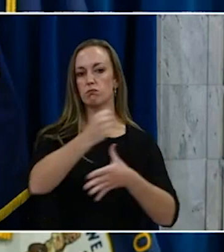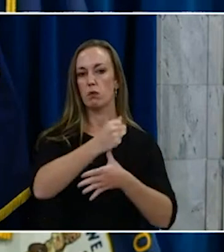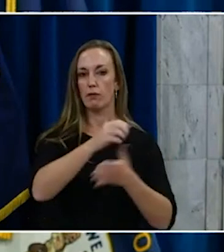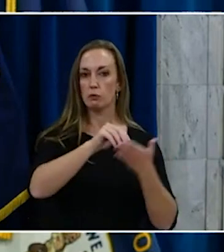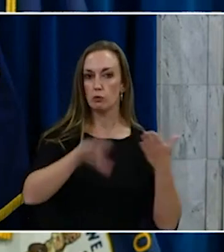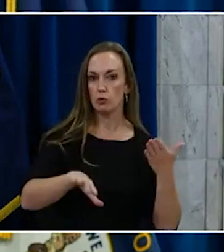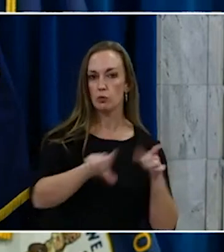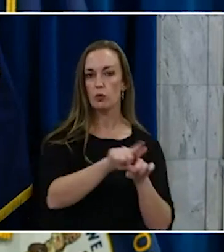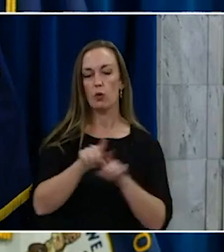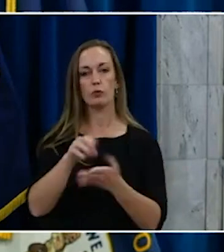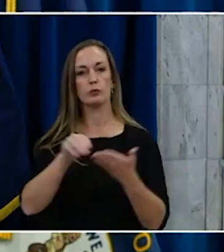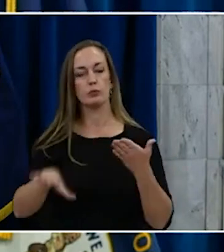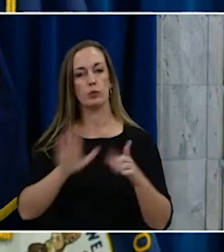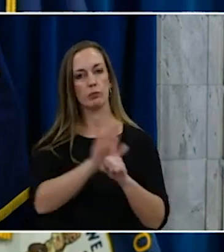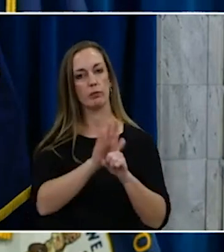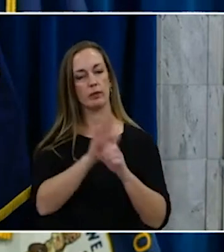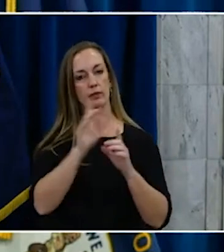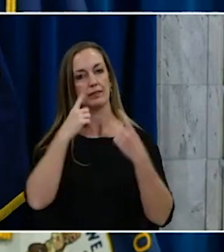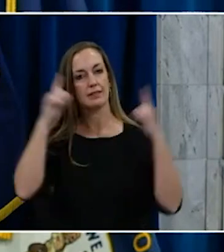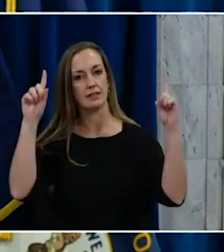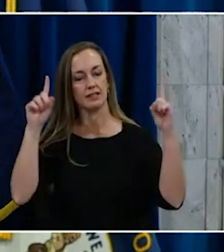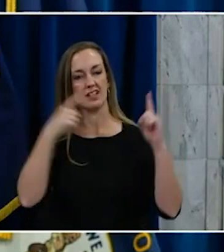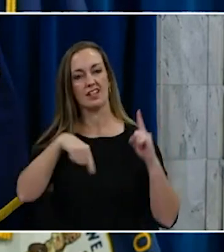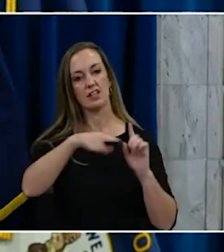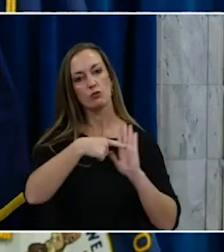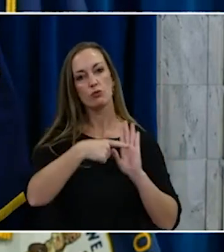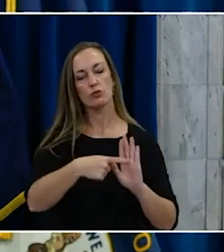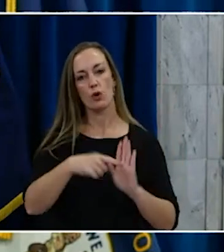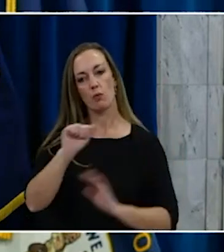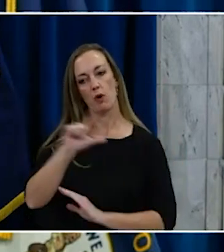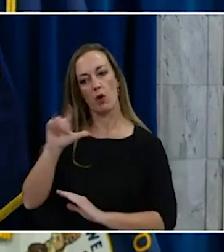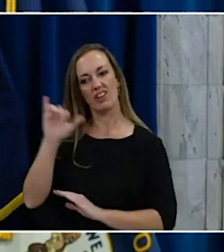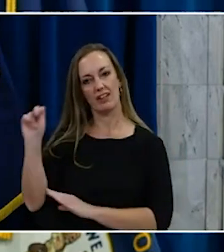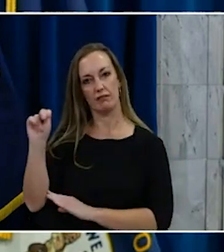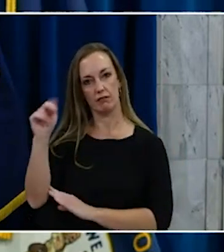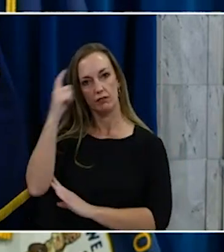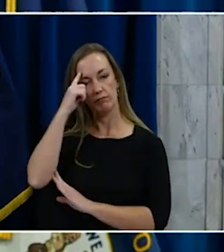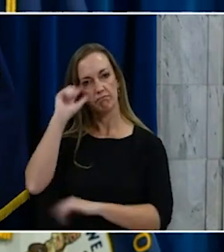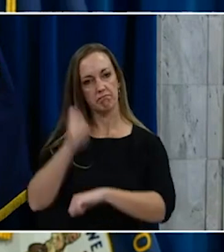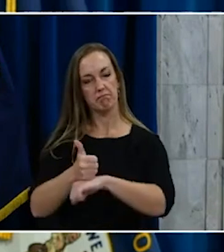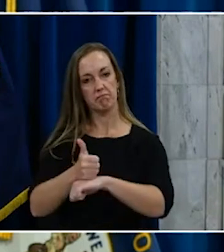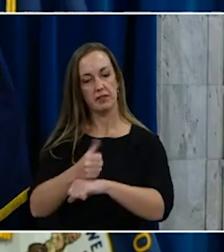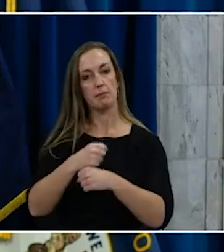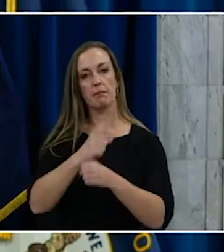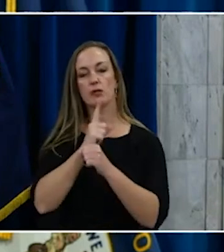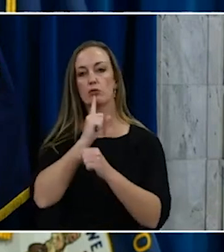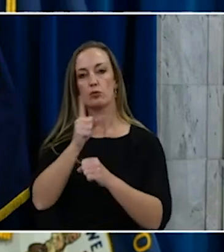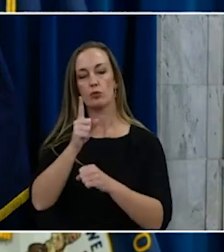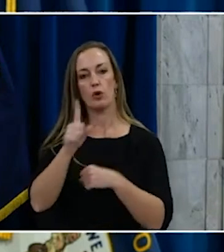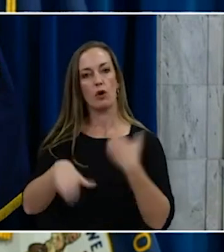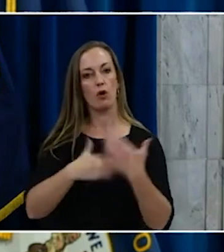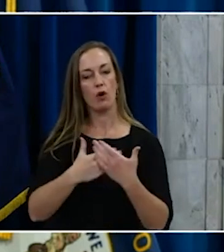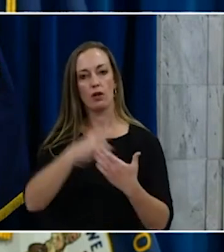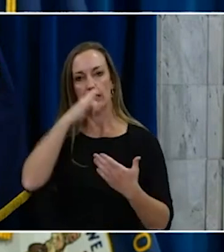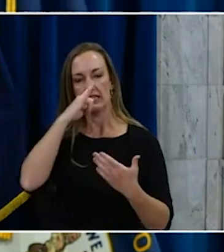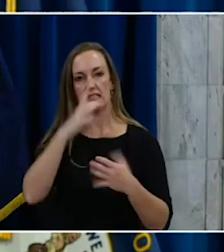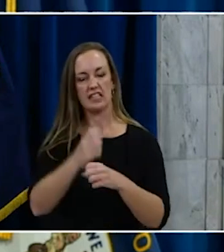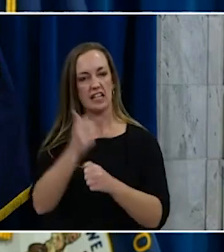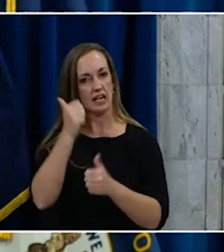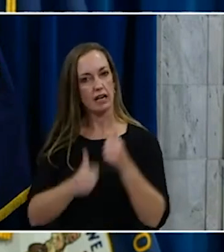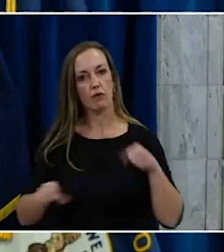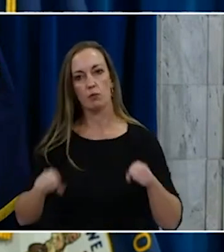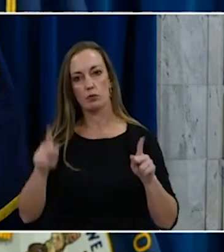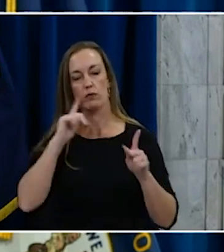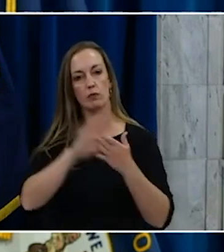success. They exhibit the all-in mentality for making sure our kids are given every opportunity to achieve